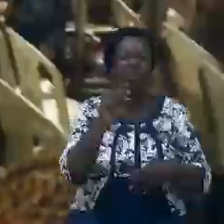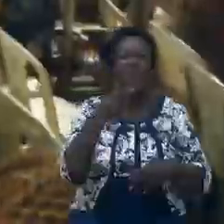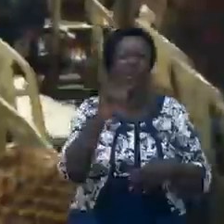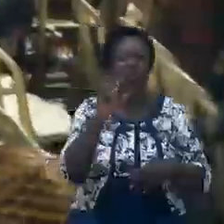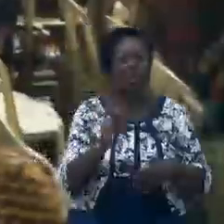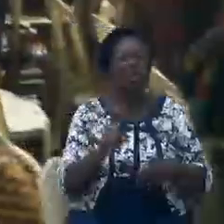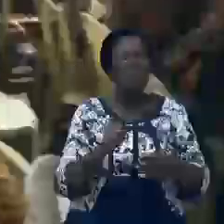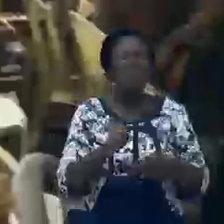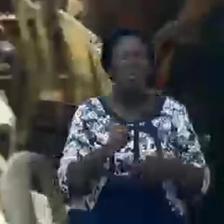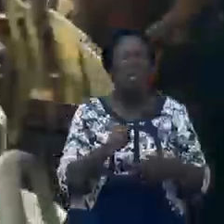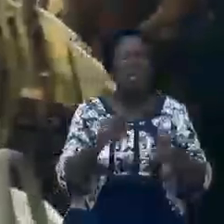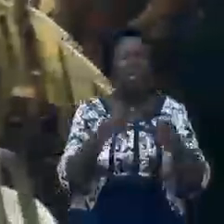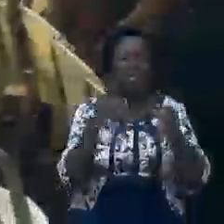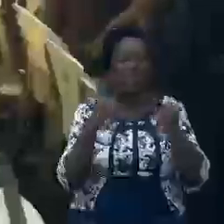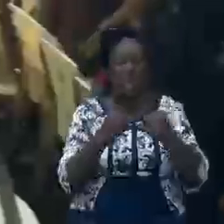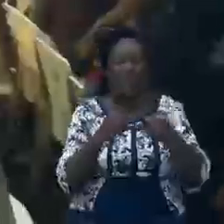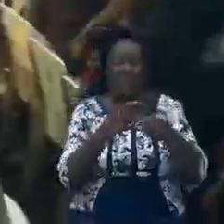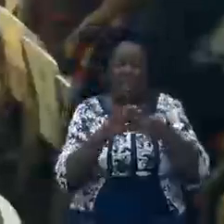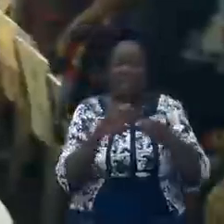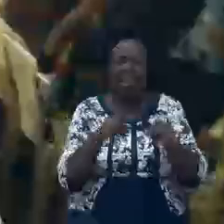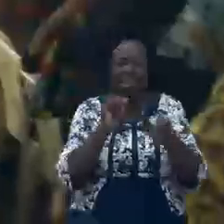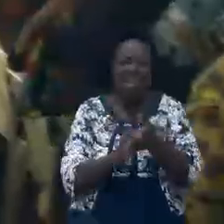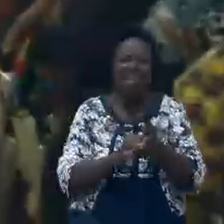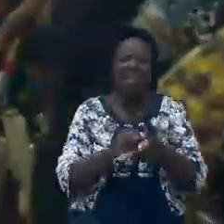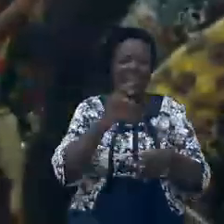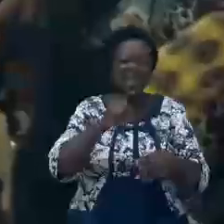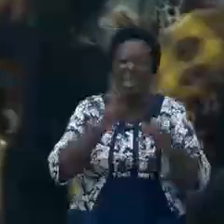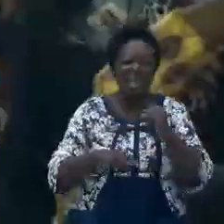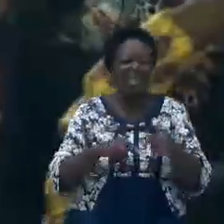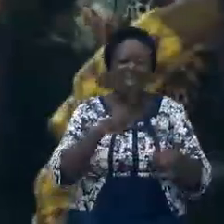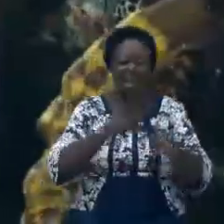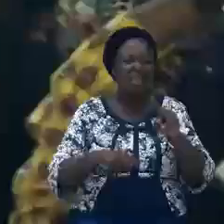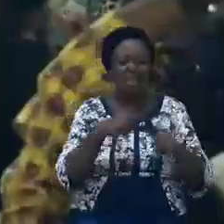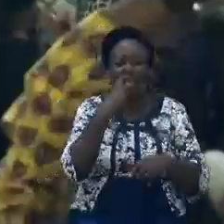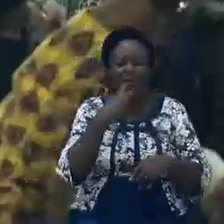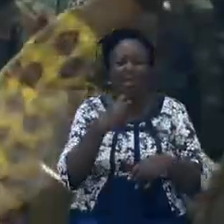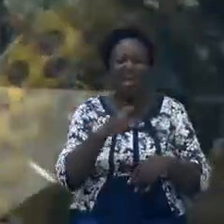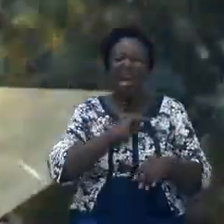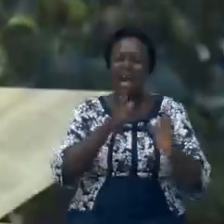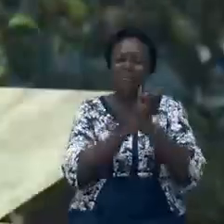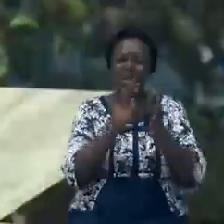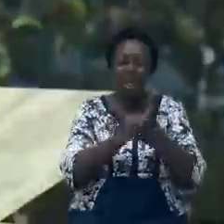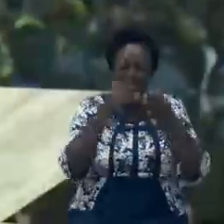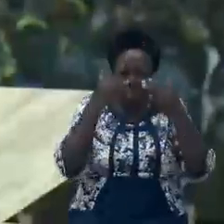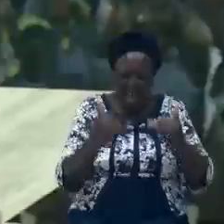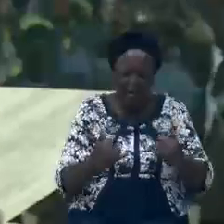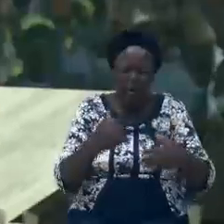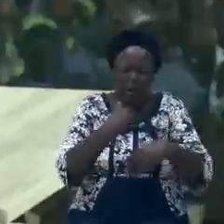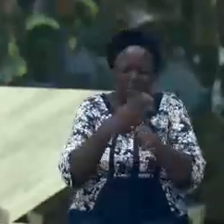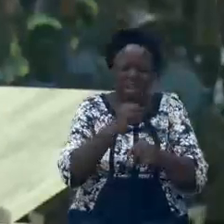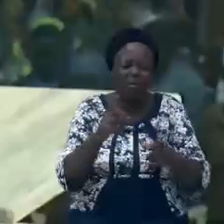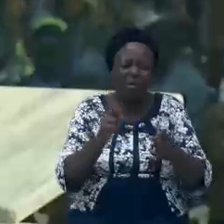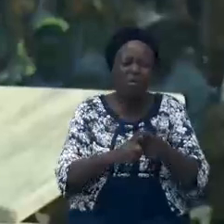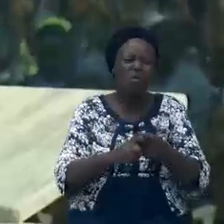their tongues tied, they cannot speak because of impediment, open their throat and open